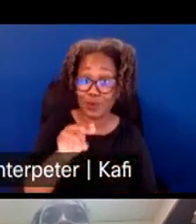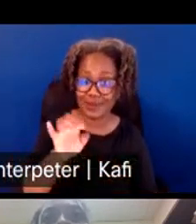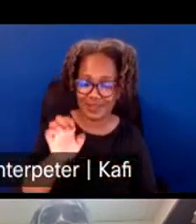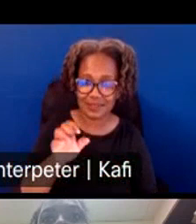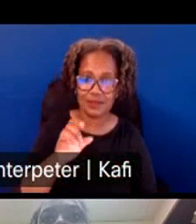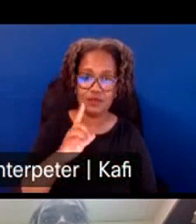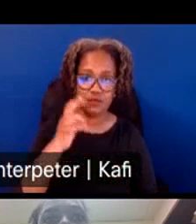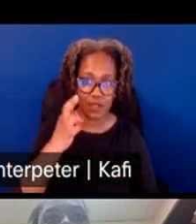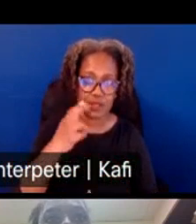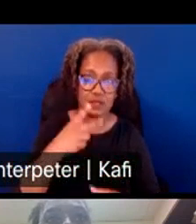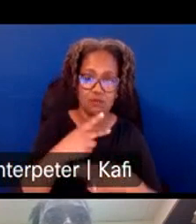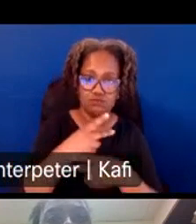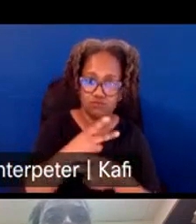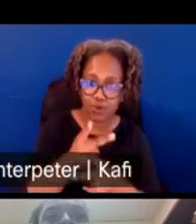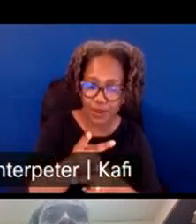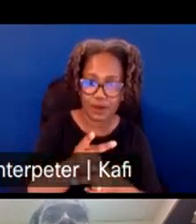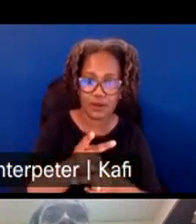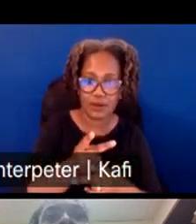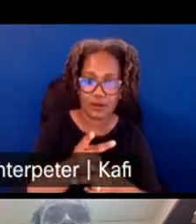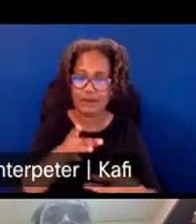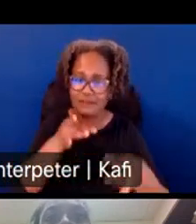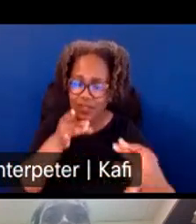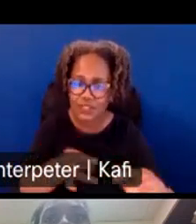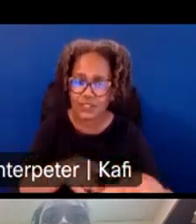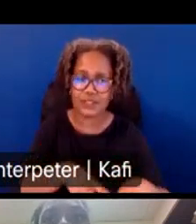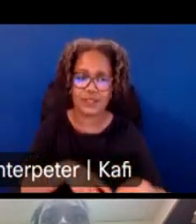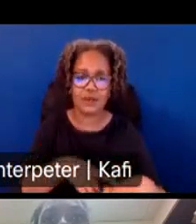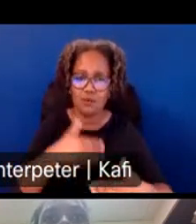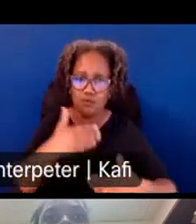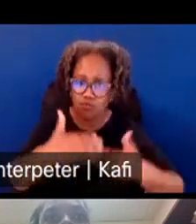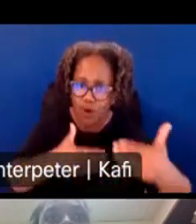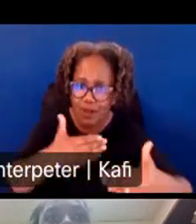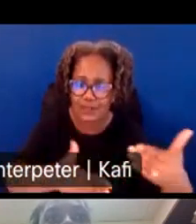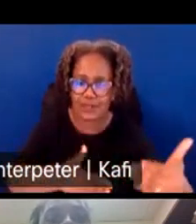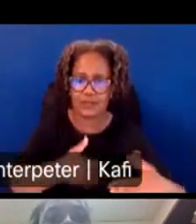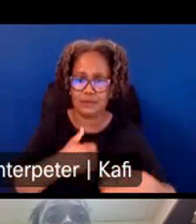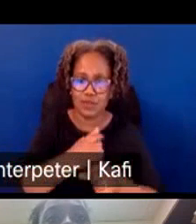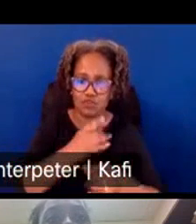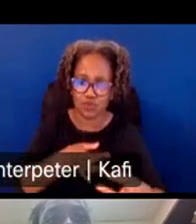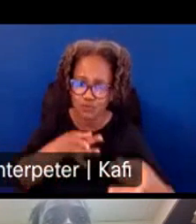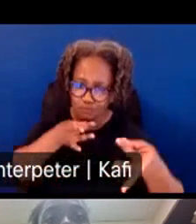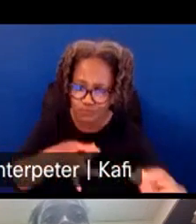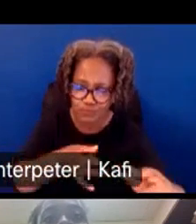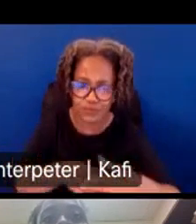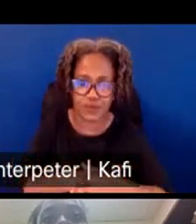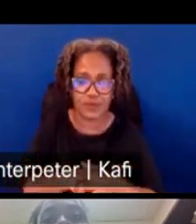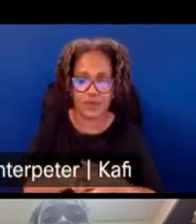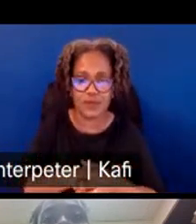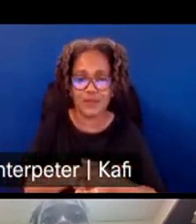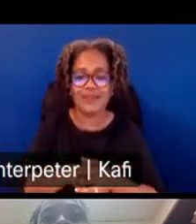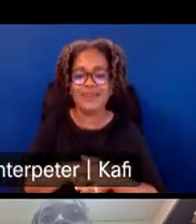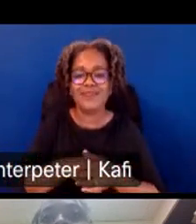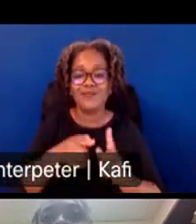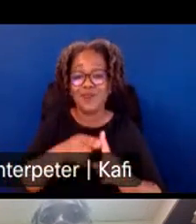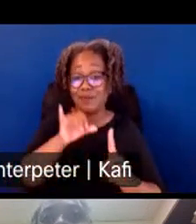The Dudleys later returned to Greensboro to grow Dudley Products Company, launched Dudley Cosmetology